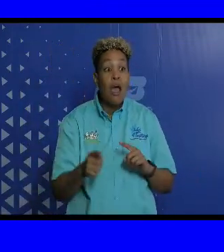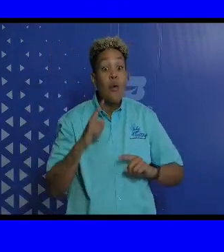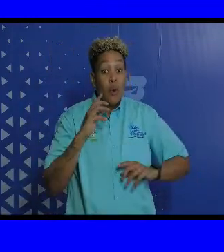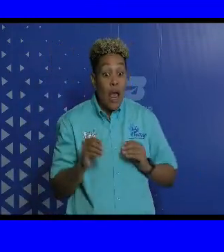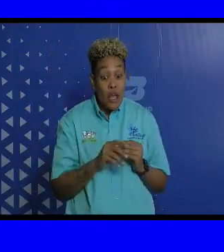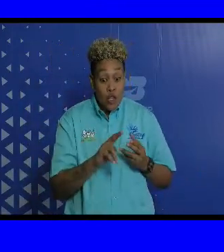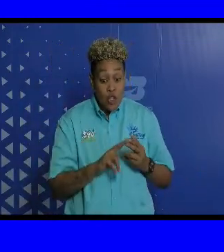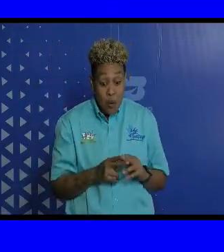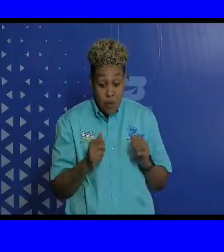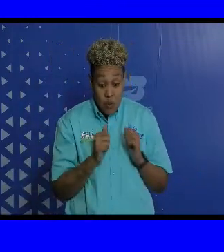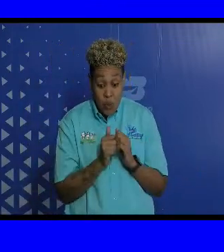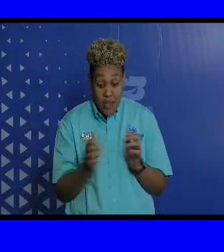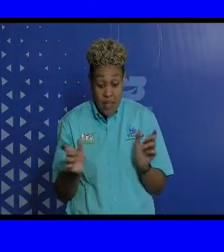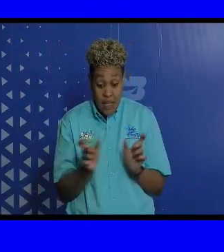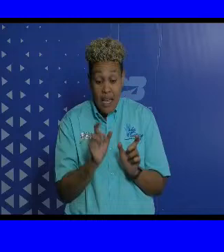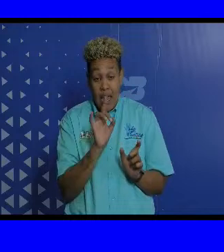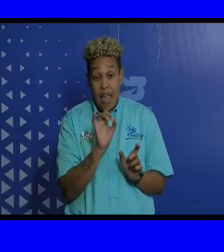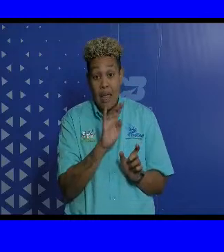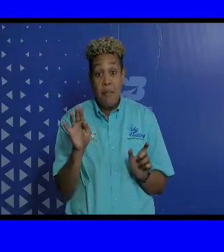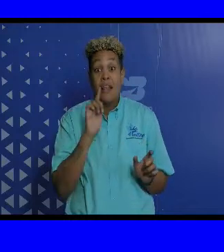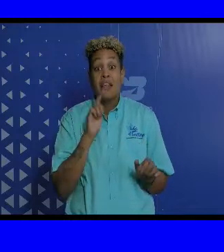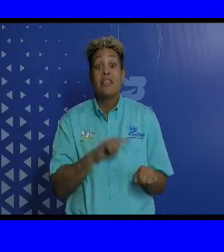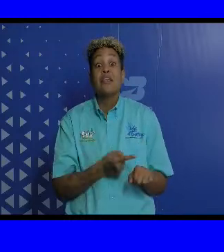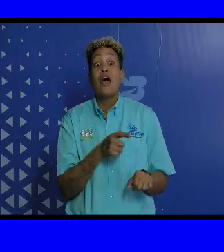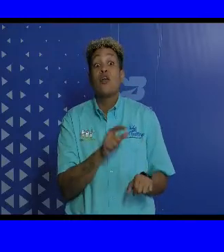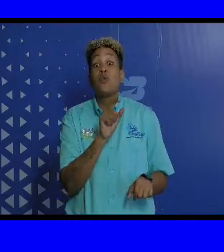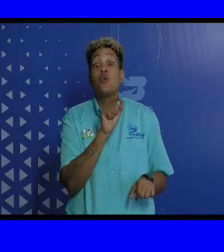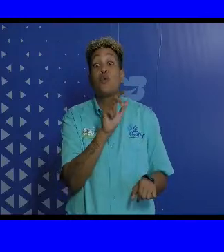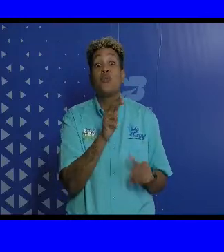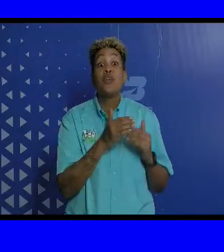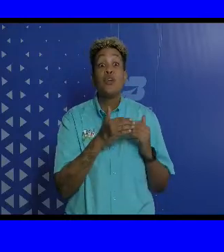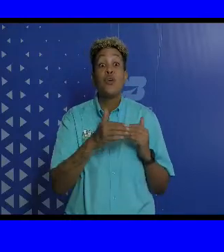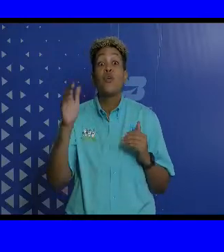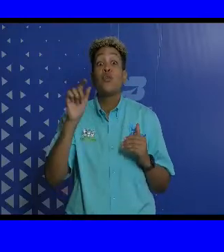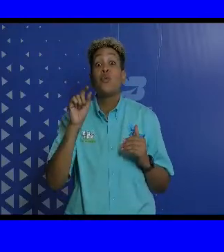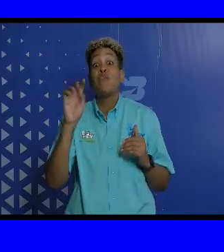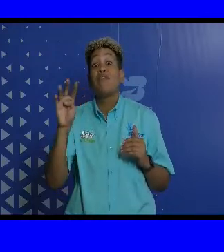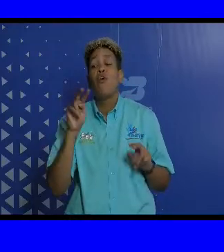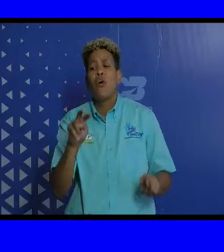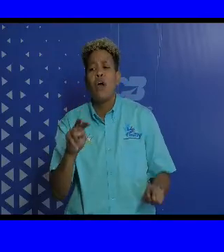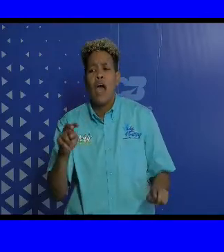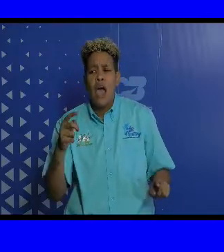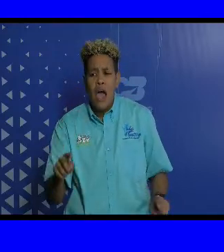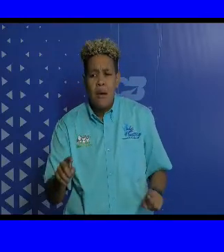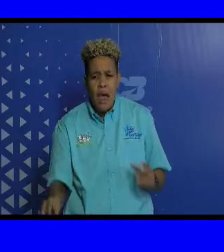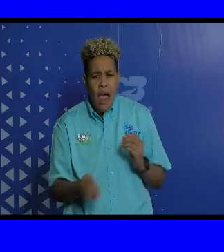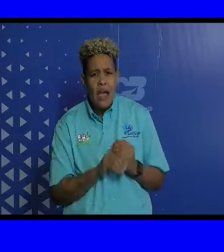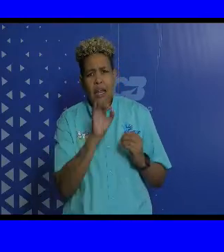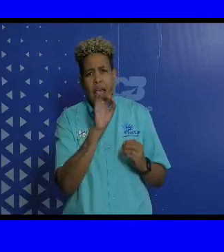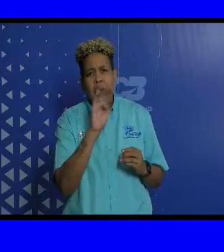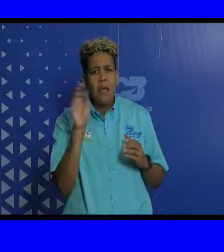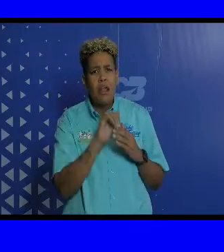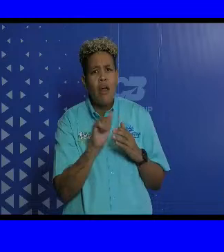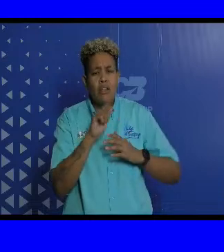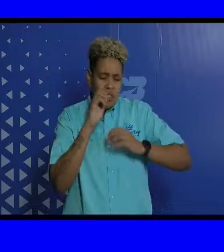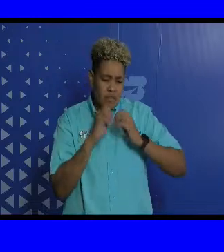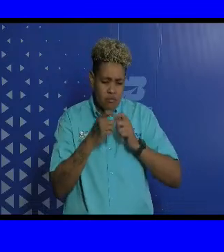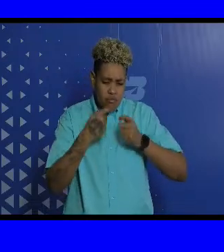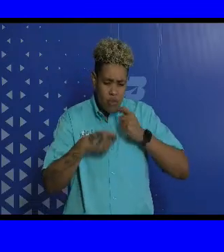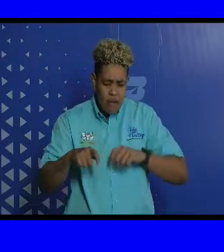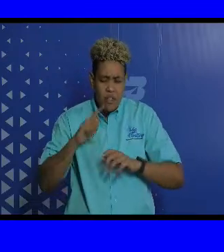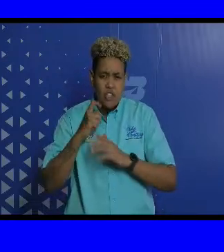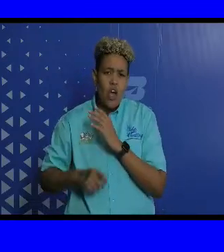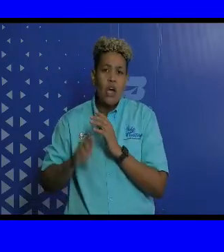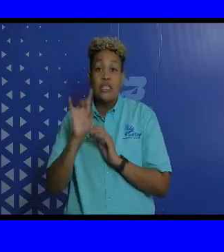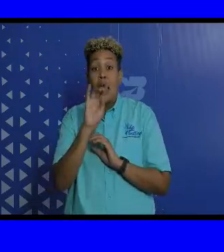add those numbers together, $8 billion of a jump-off point, 2023 going to 2024, add in $8 billion of renovation costs and add